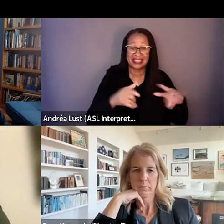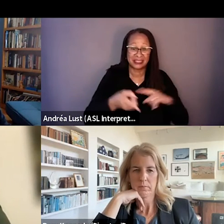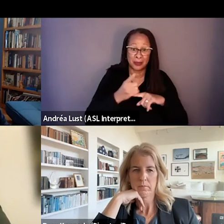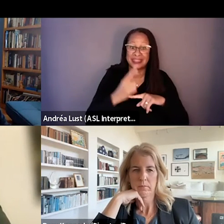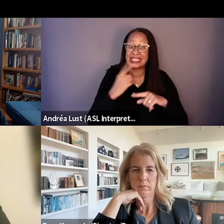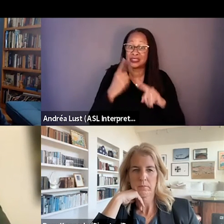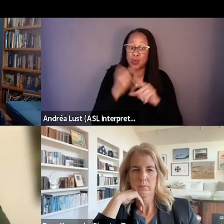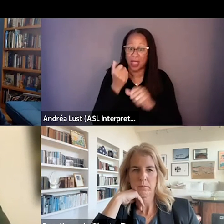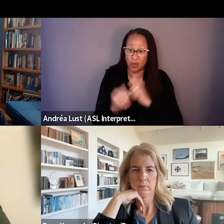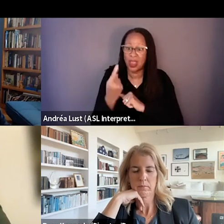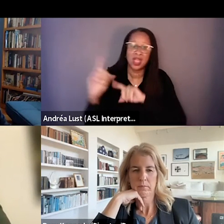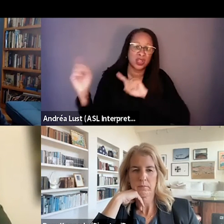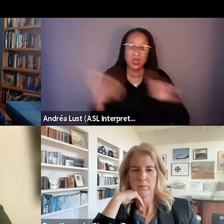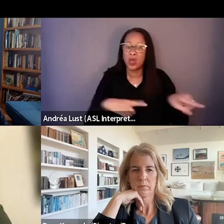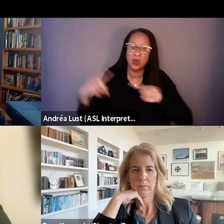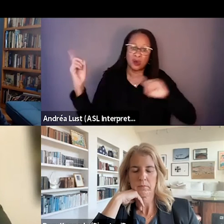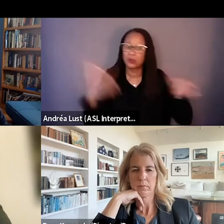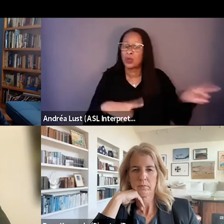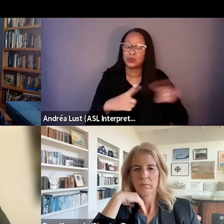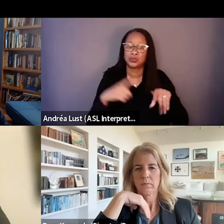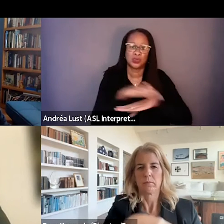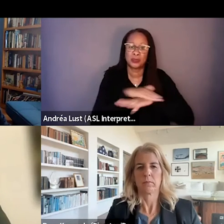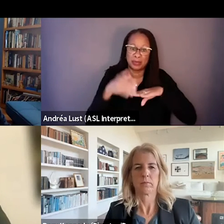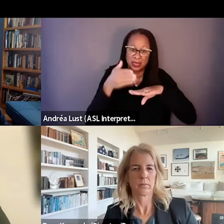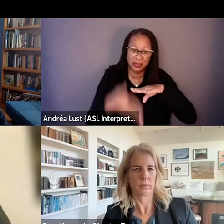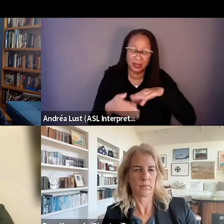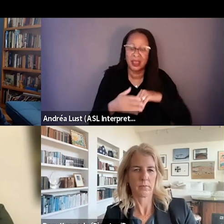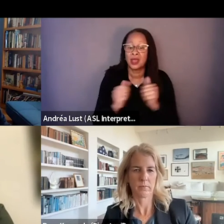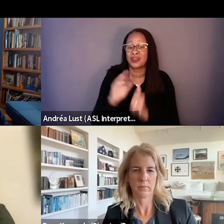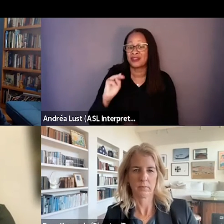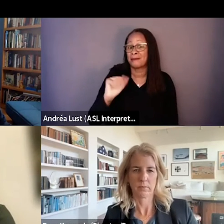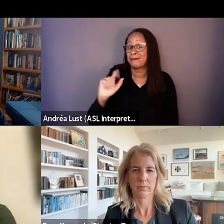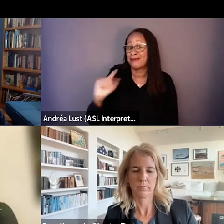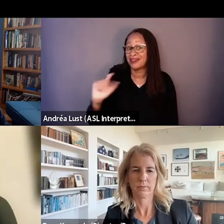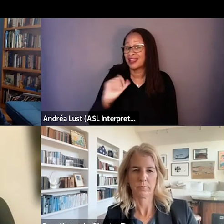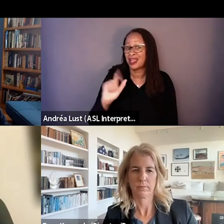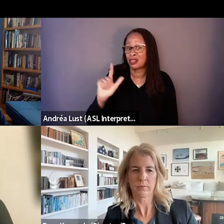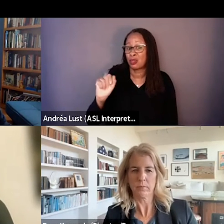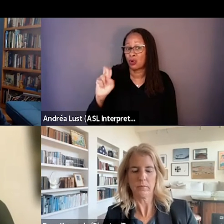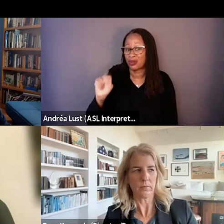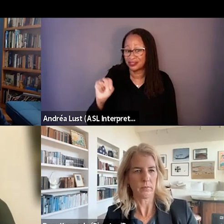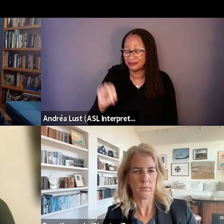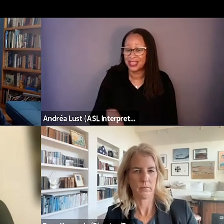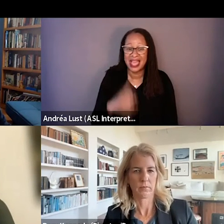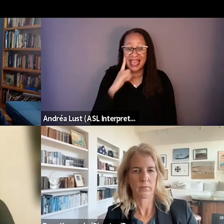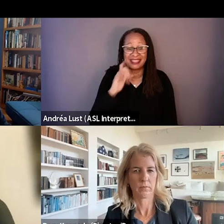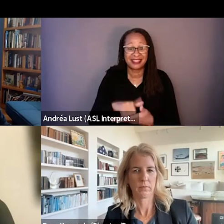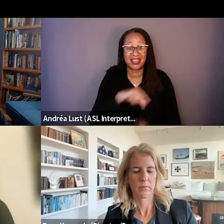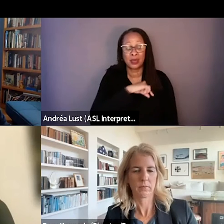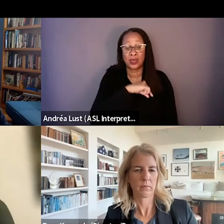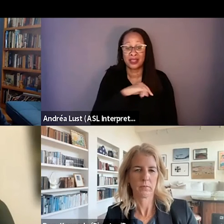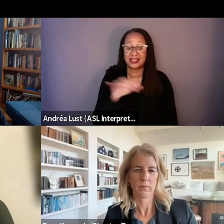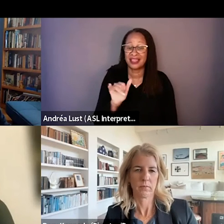to everybody, you know, go to the pier. And with Matt and Lauren, I mean, and I think that quality, like Matt